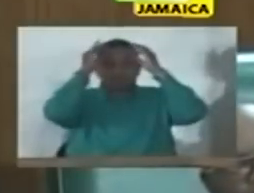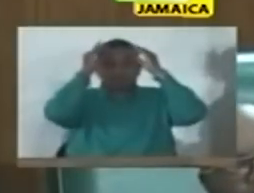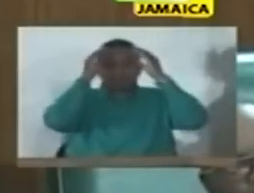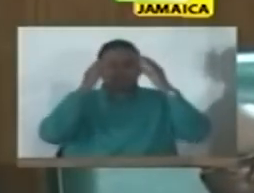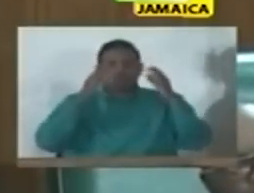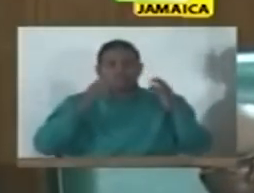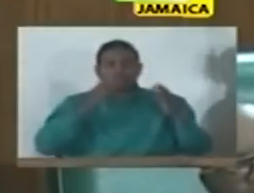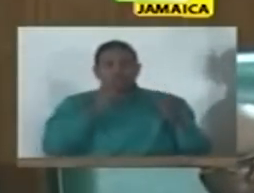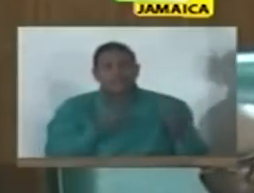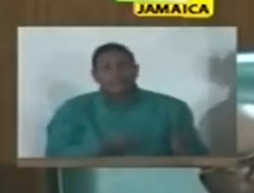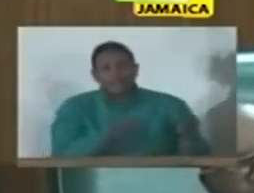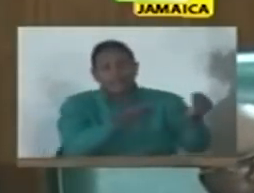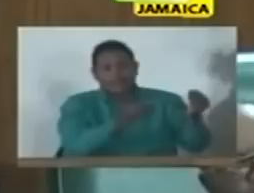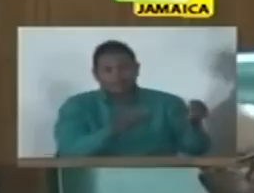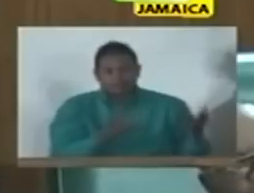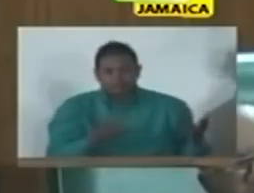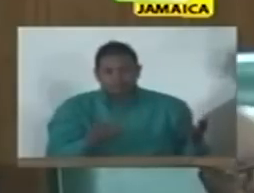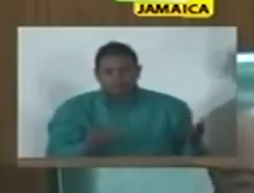be undertaken.